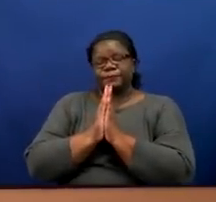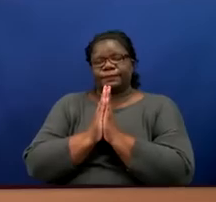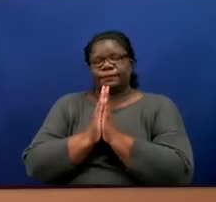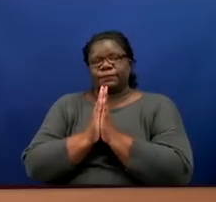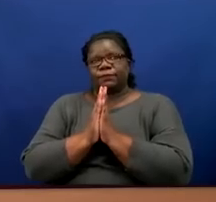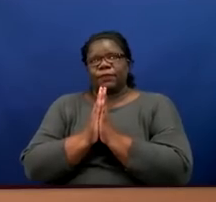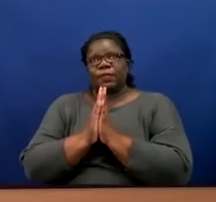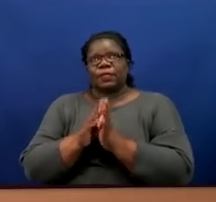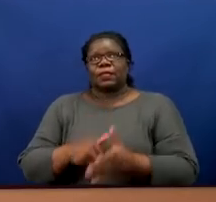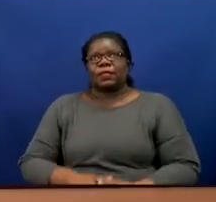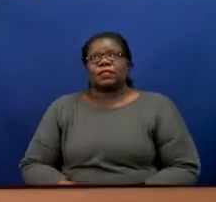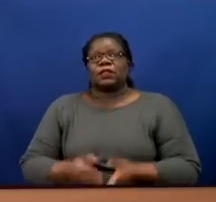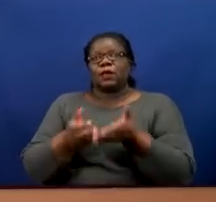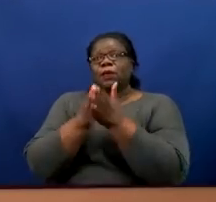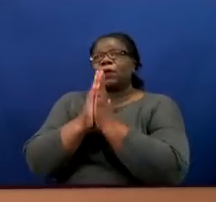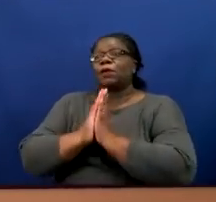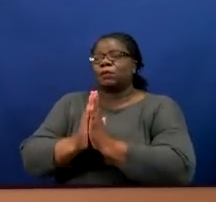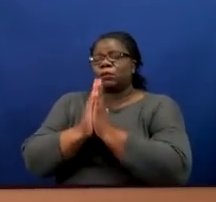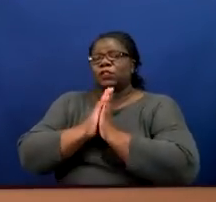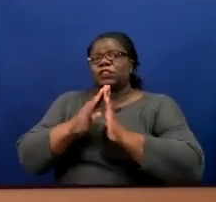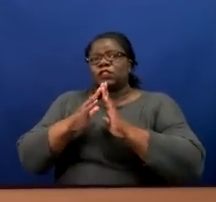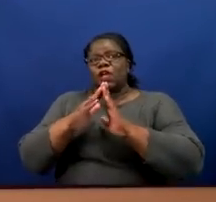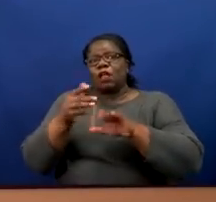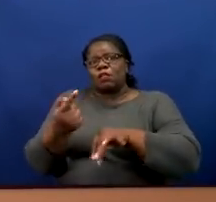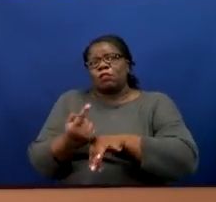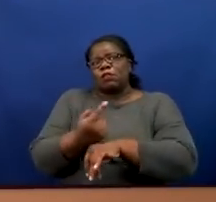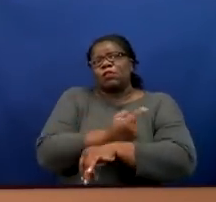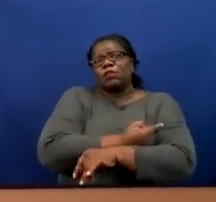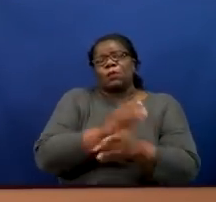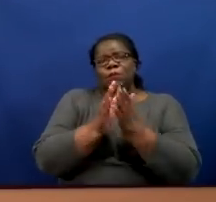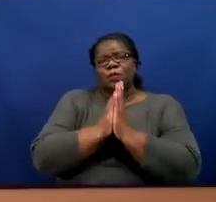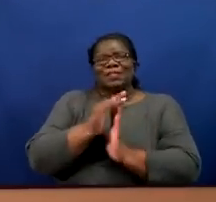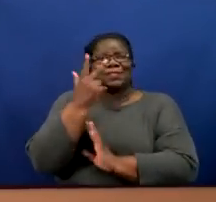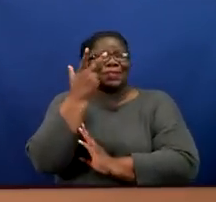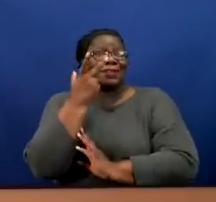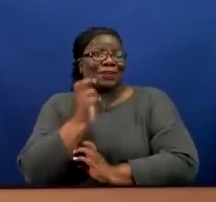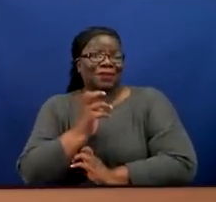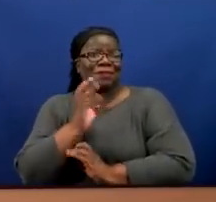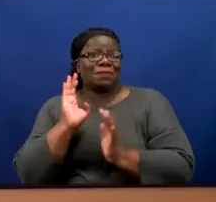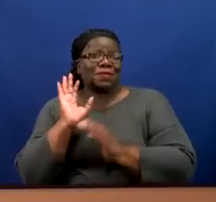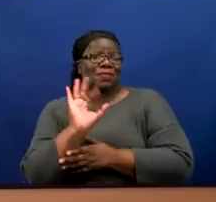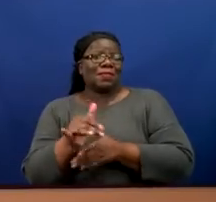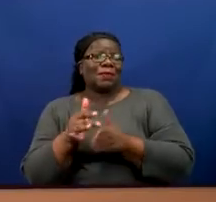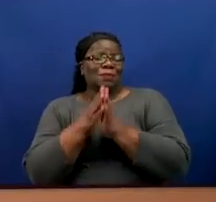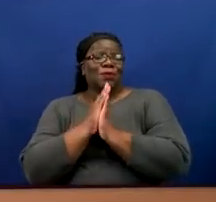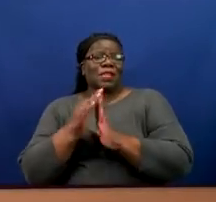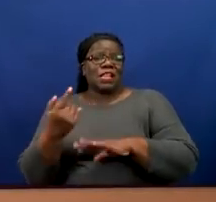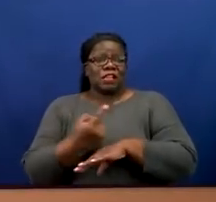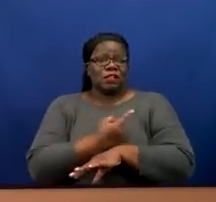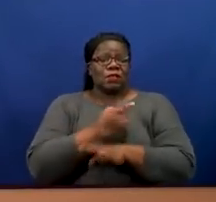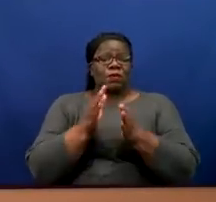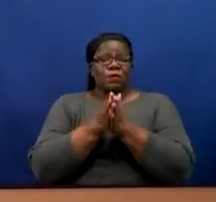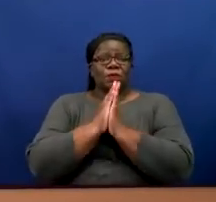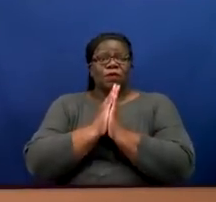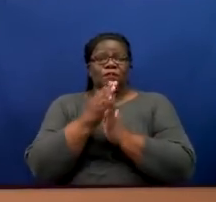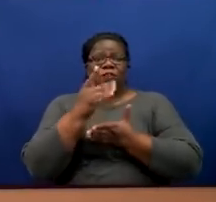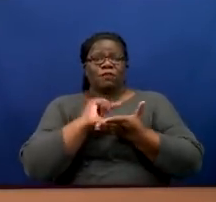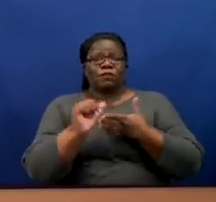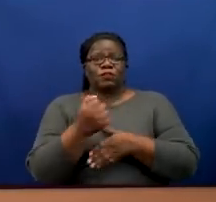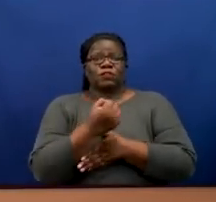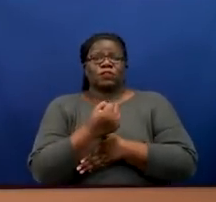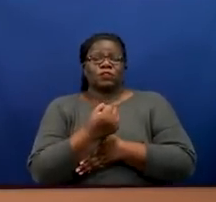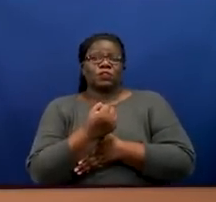he prays an extensive prayer. Were you here last week? Did you hear about it? That extended prayer from verse 12 to